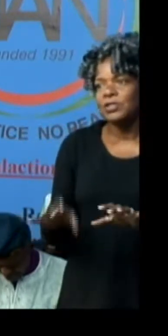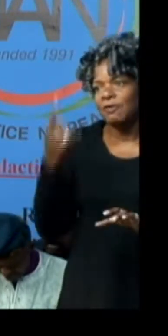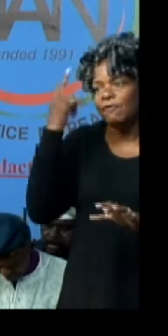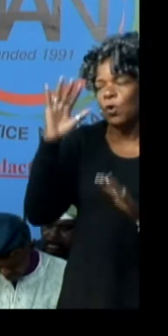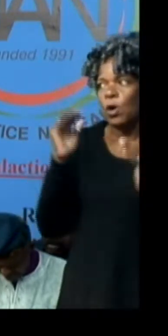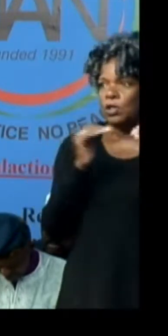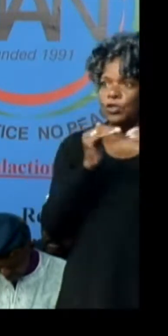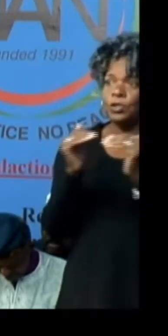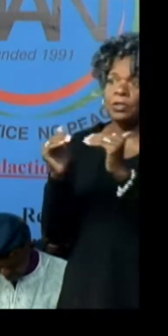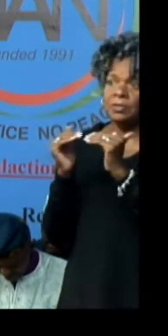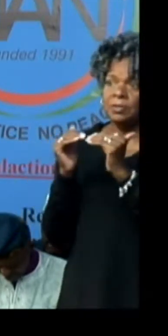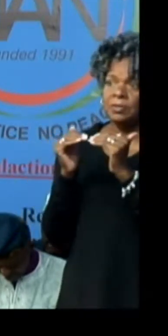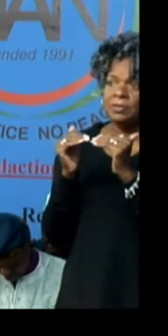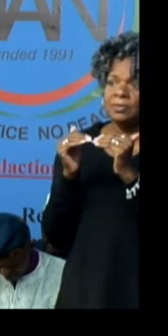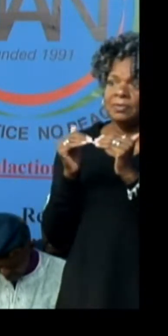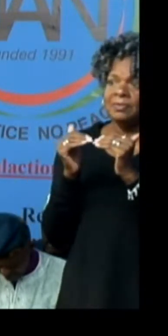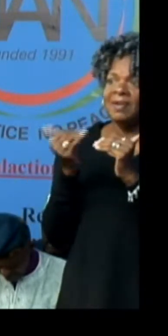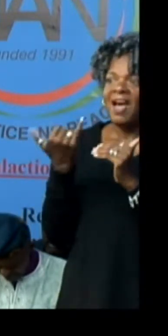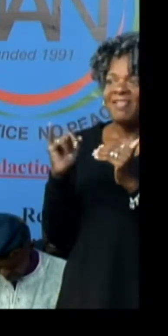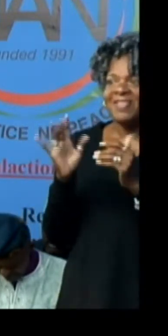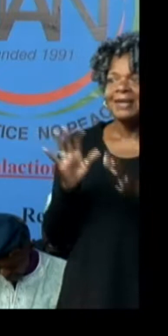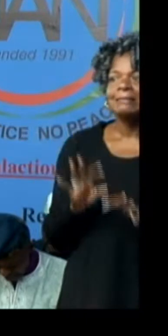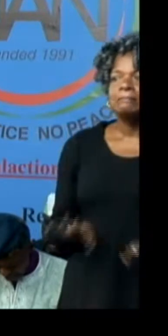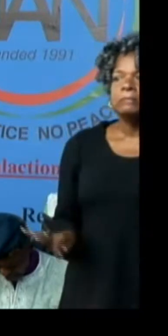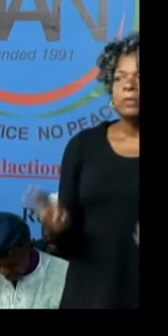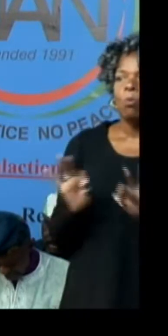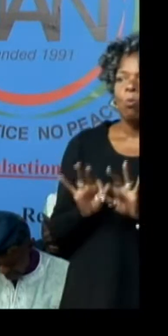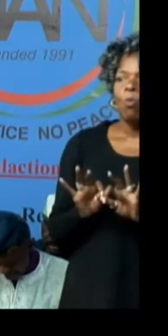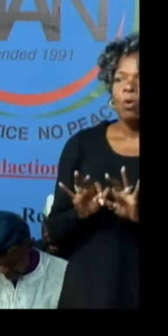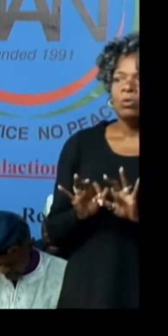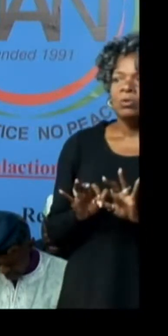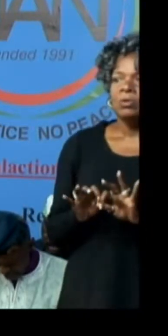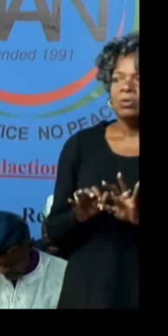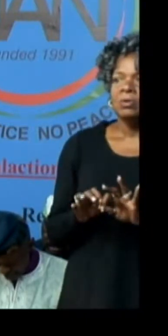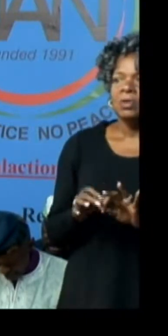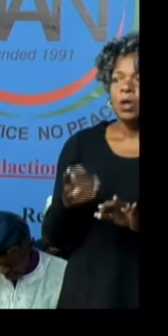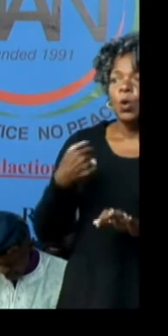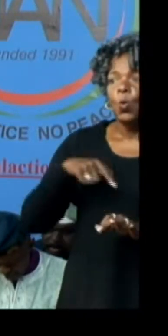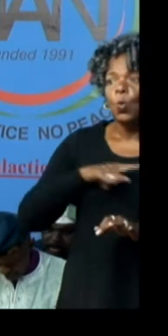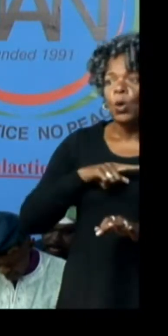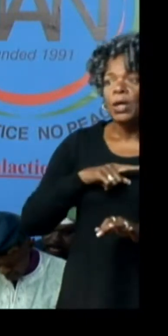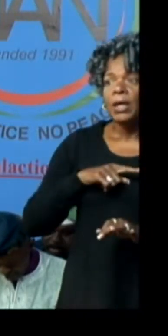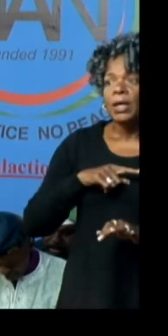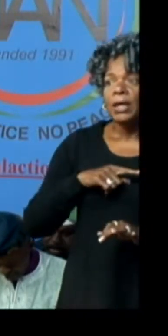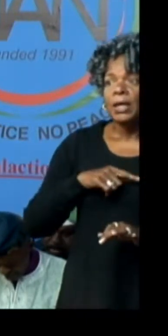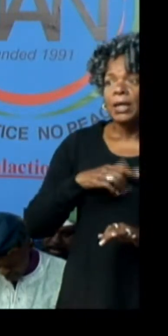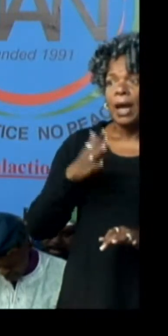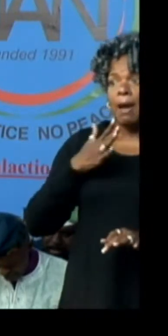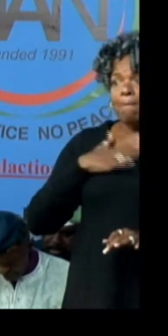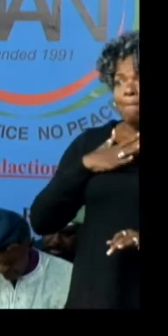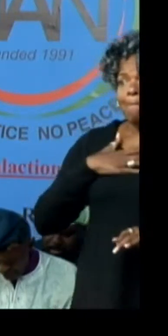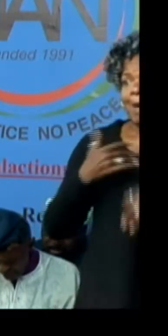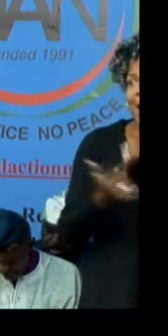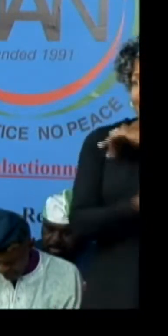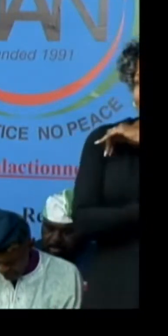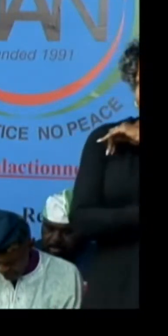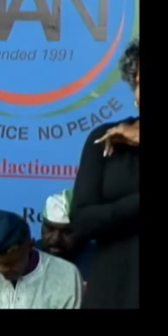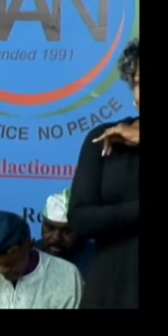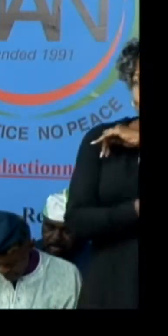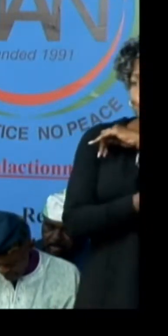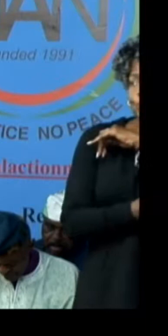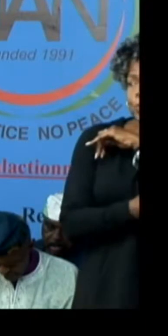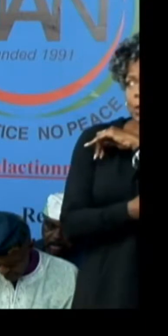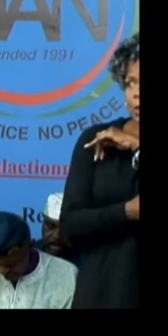justice, purpose of justice. And we in Himalaya, back in the Himalaya, and leading by